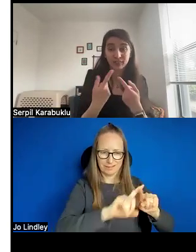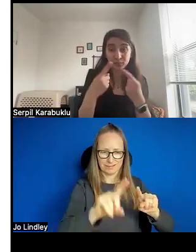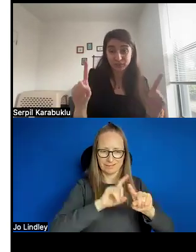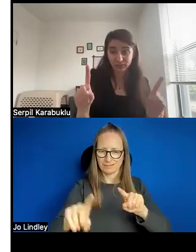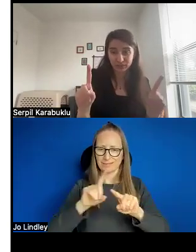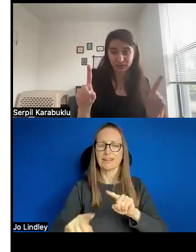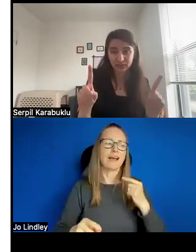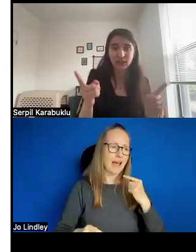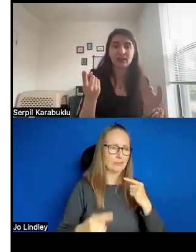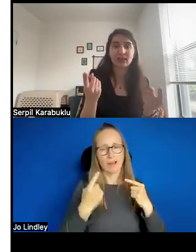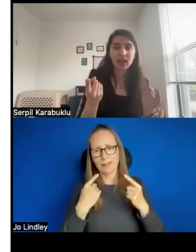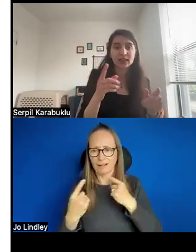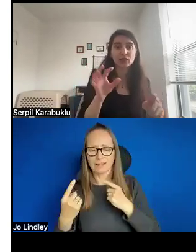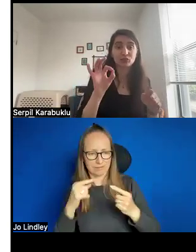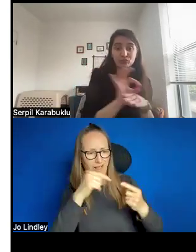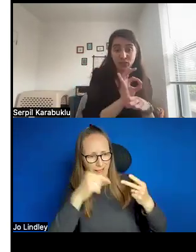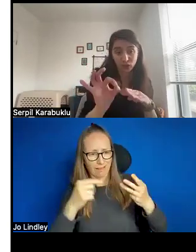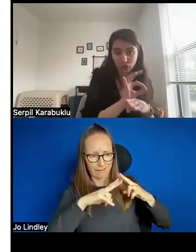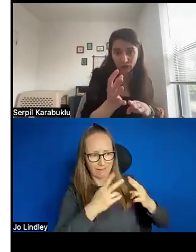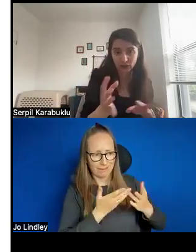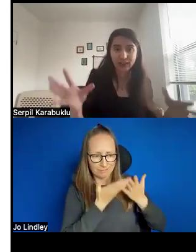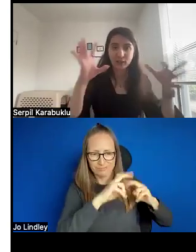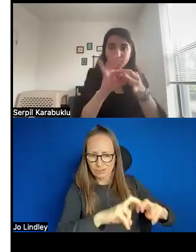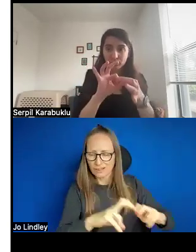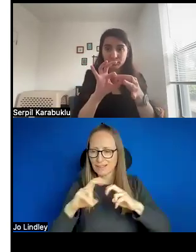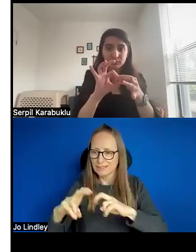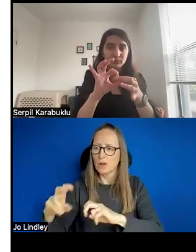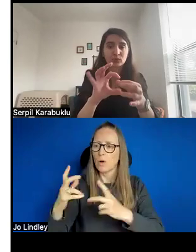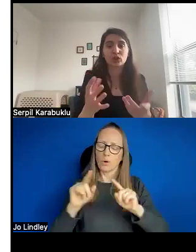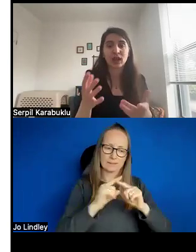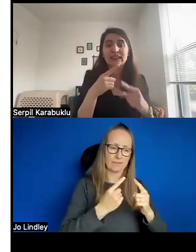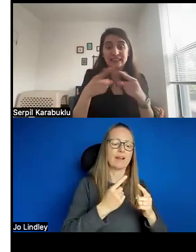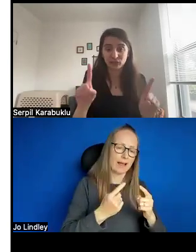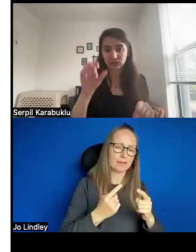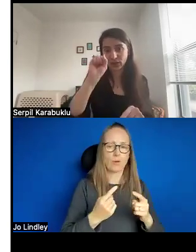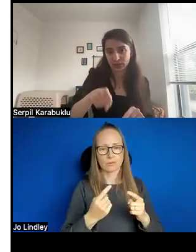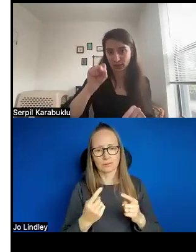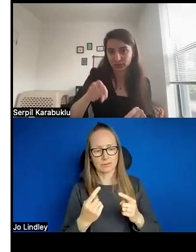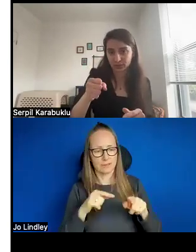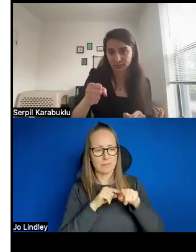studies, or do we have different head nod mapped to different motions?